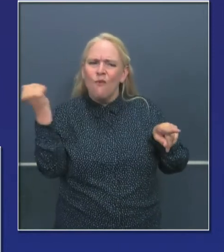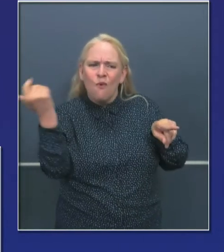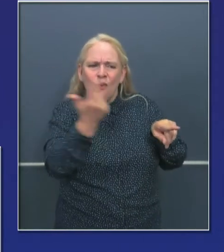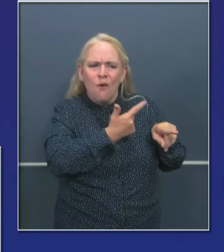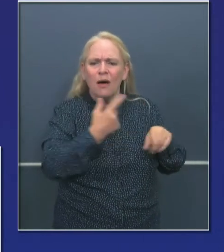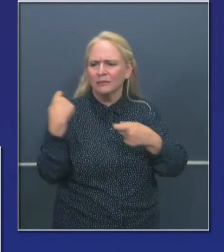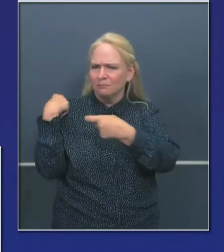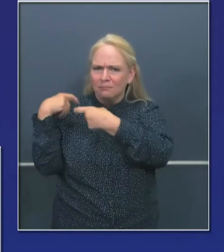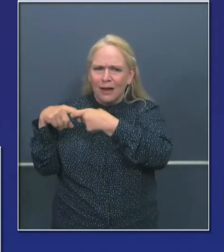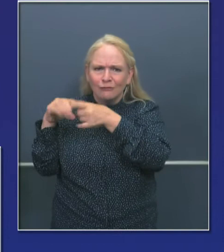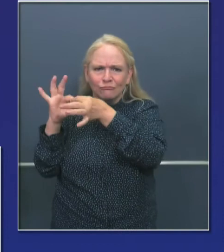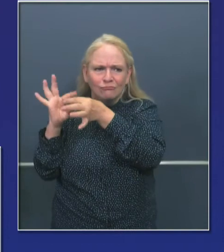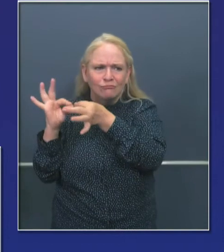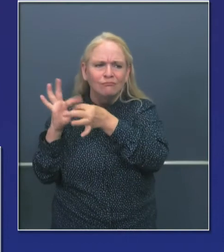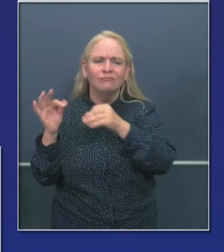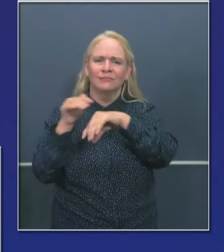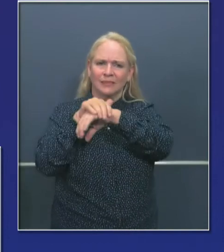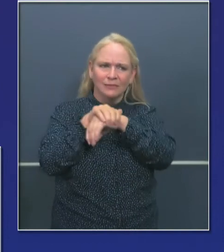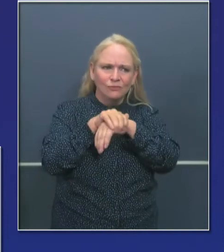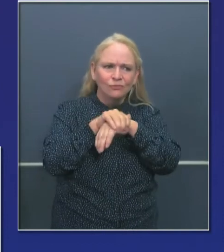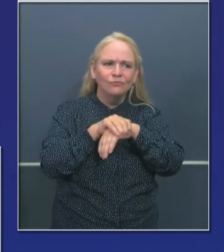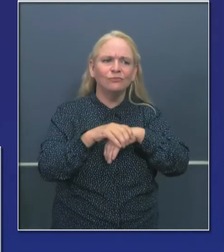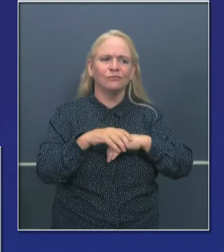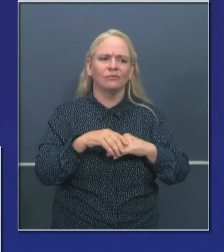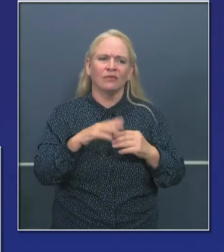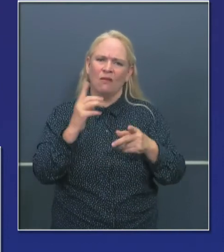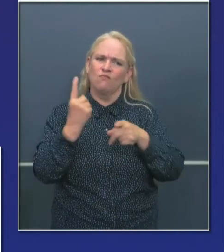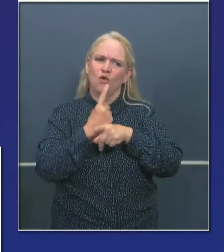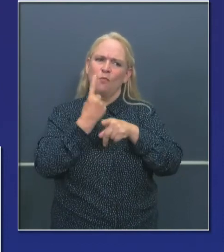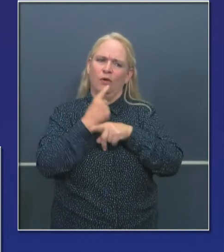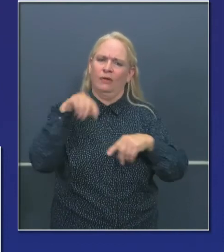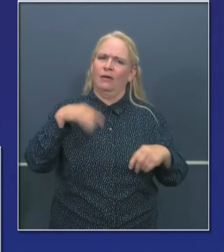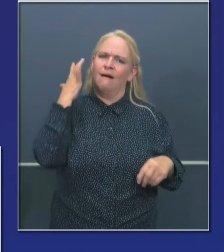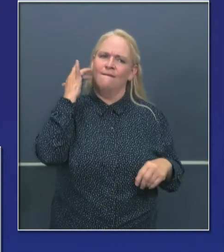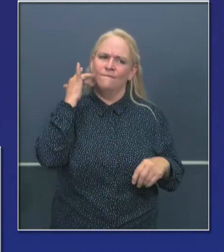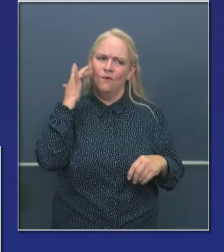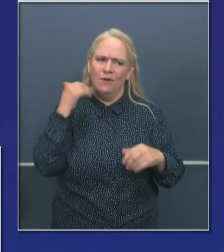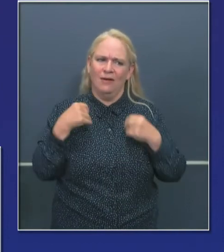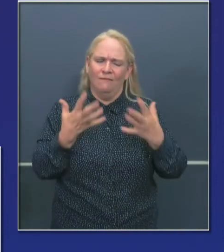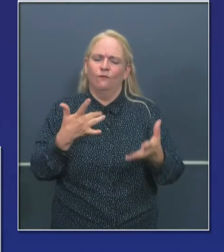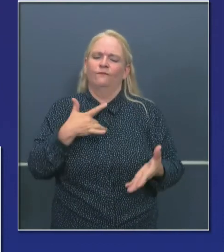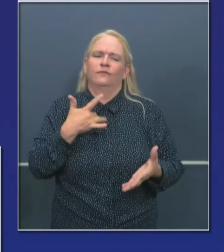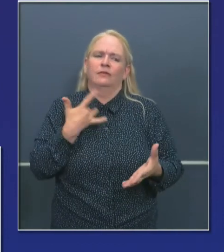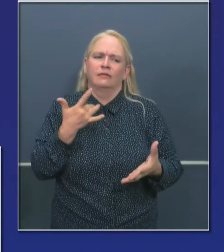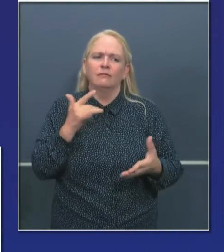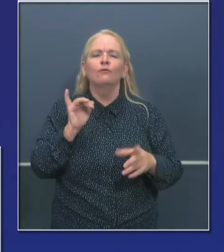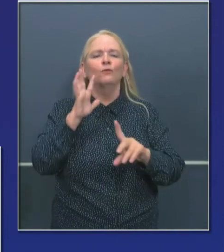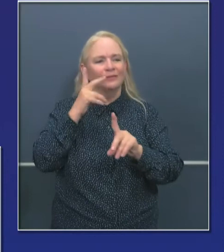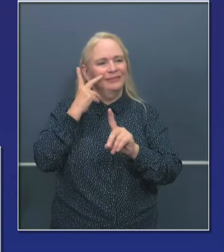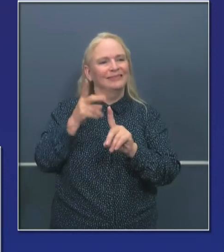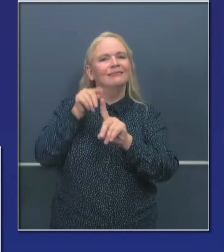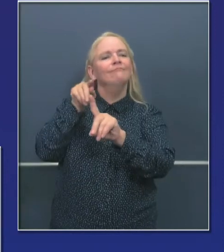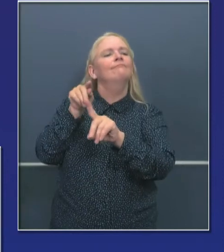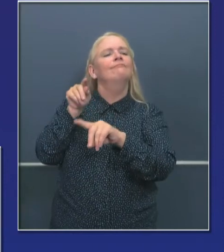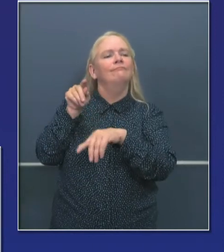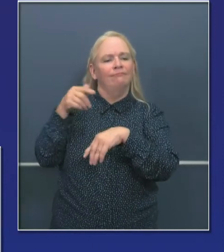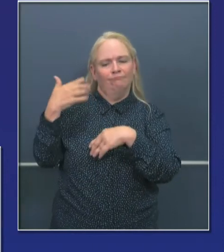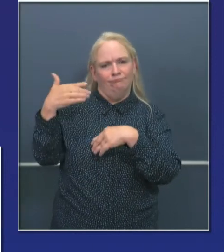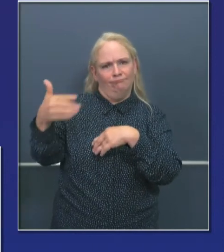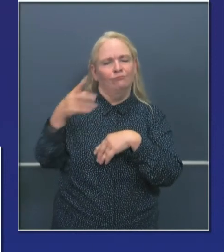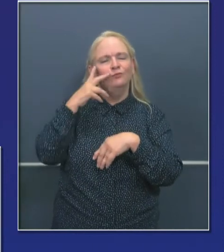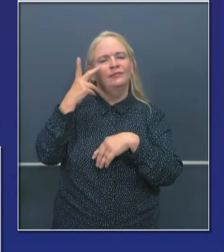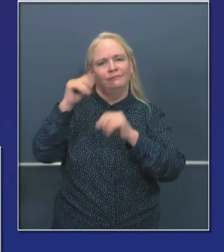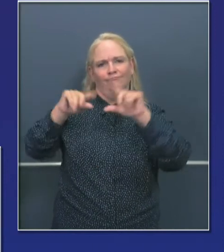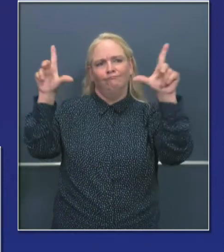is absolutely appropriate in the state of California. It gives you a sense of what you'll start seeing out there. Accordingly, we have now